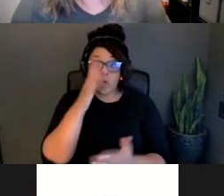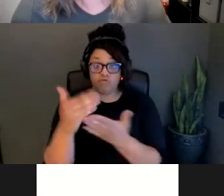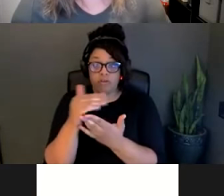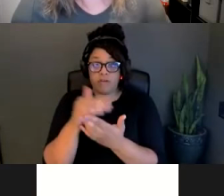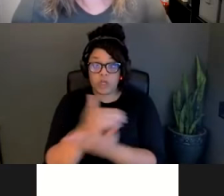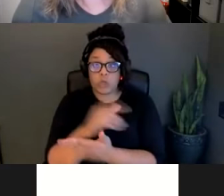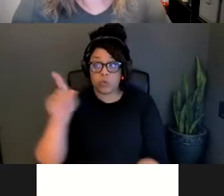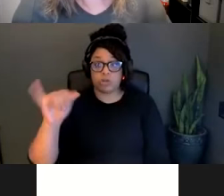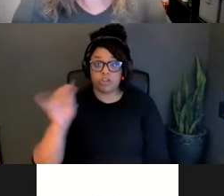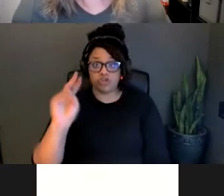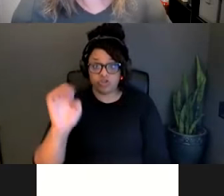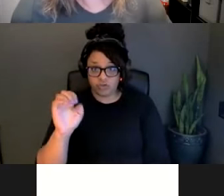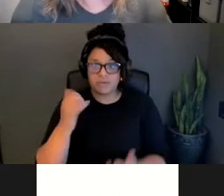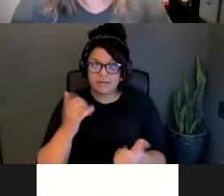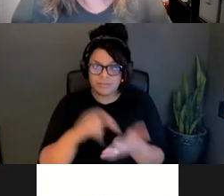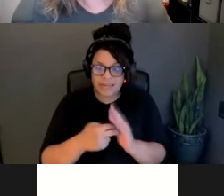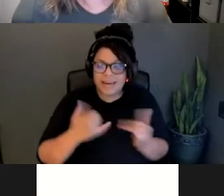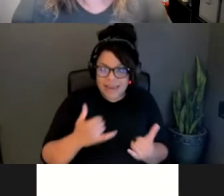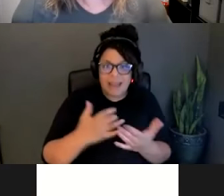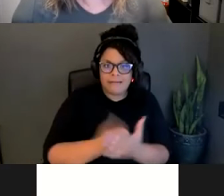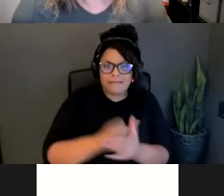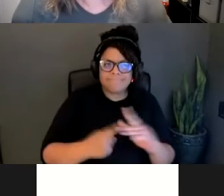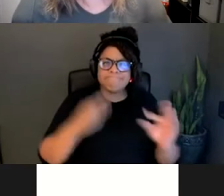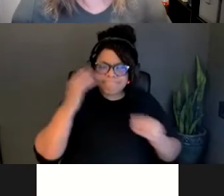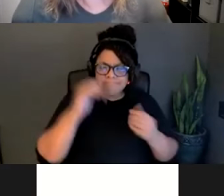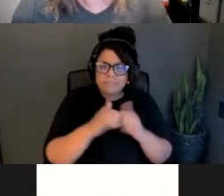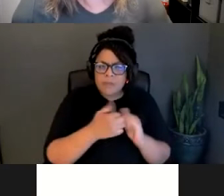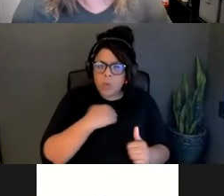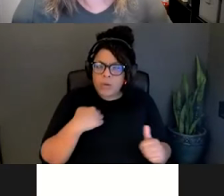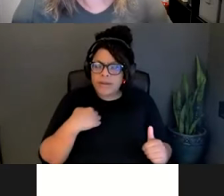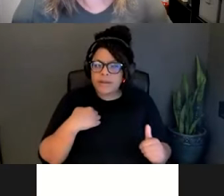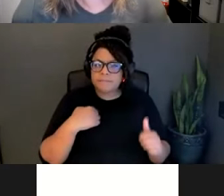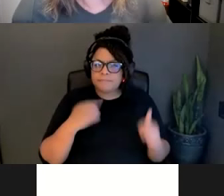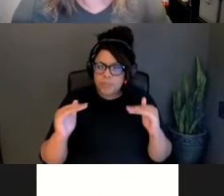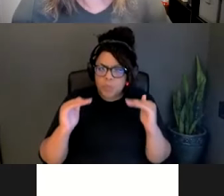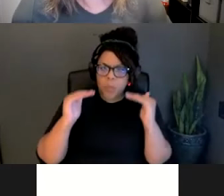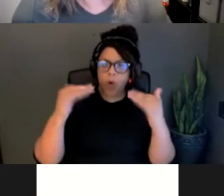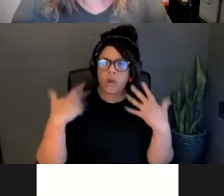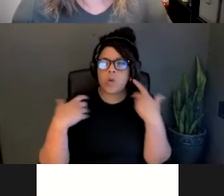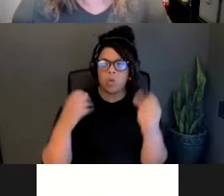great time to really think about how are we promoting wellness